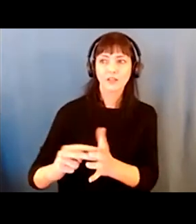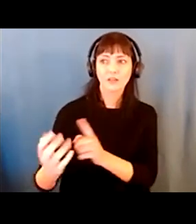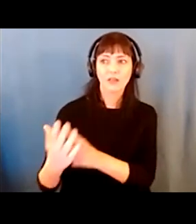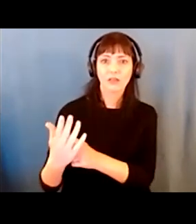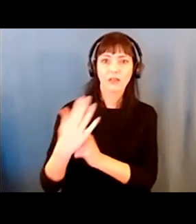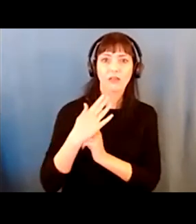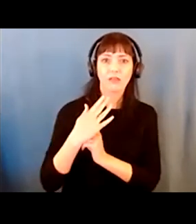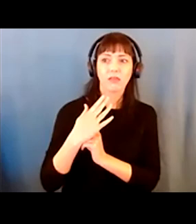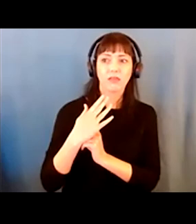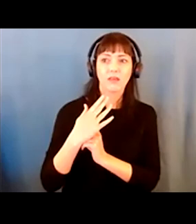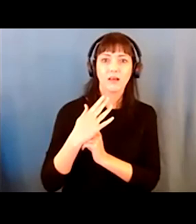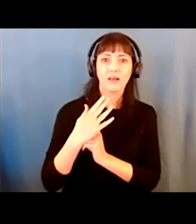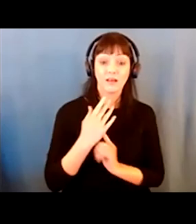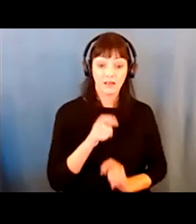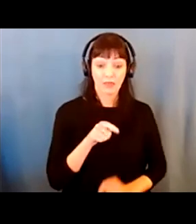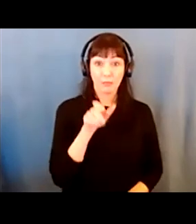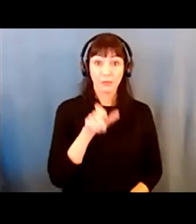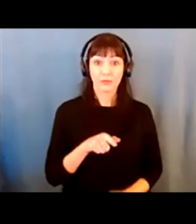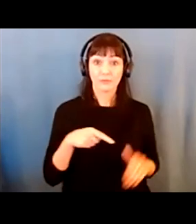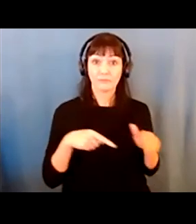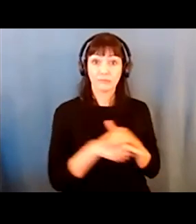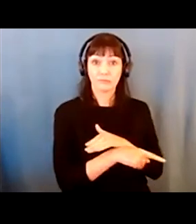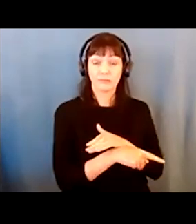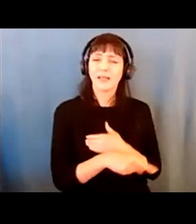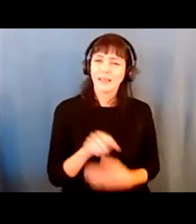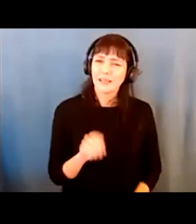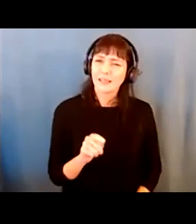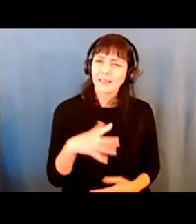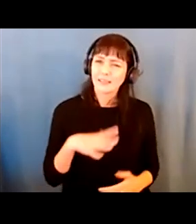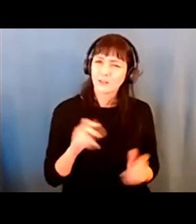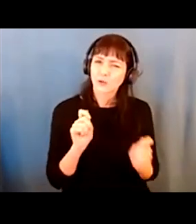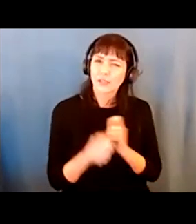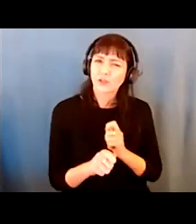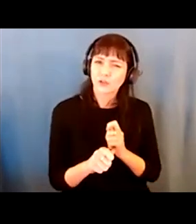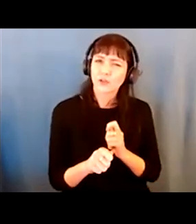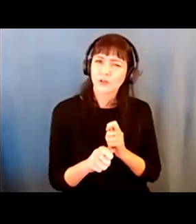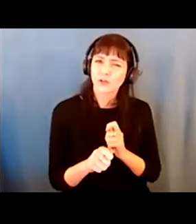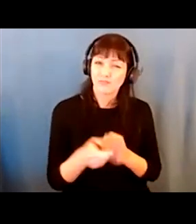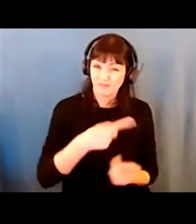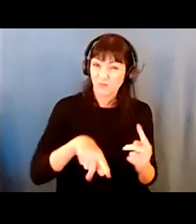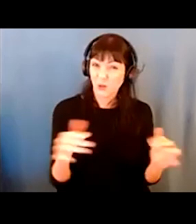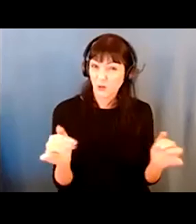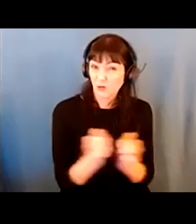And they're saying that that culture needs to change so that people feel safe. And I think we'd all agree with that.